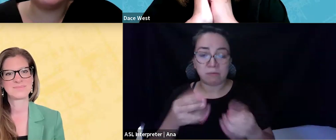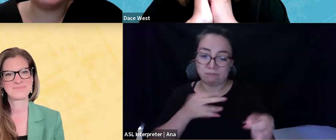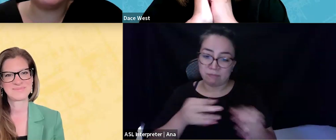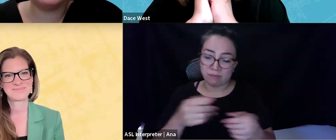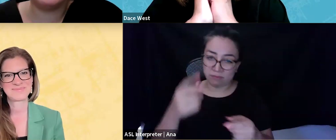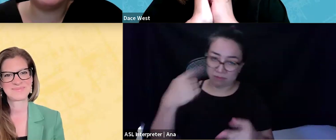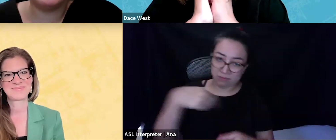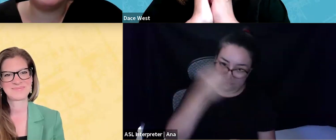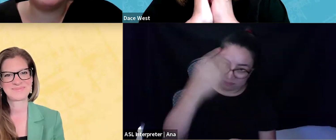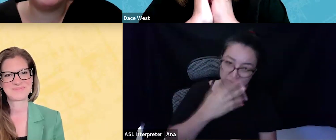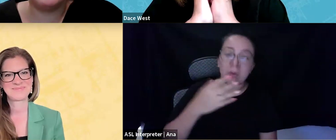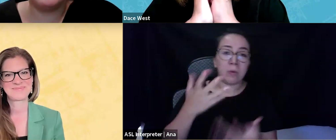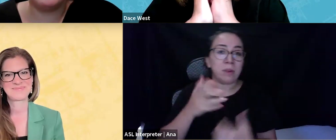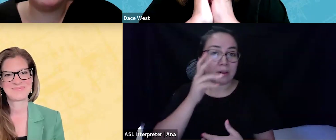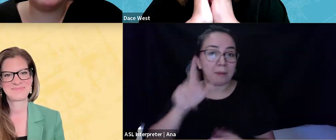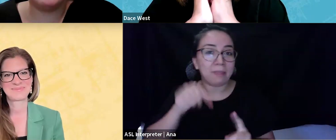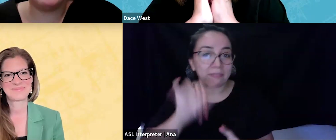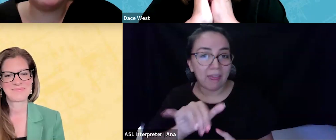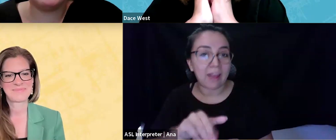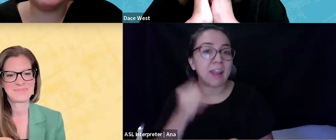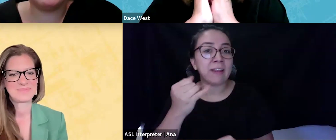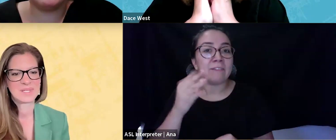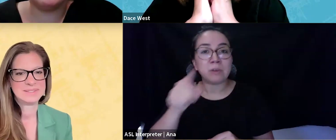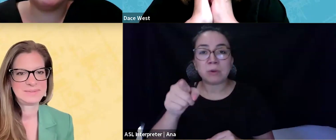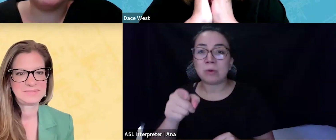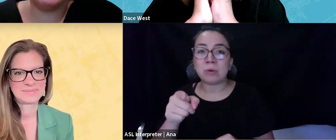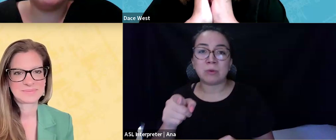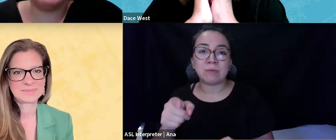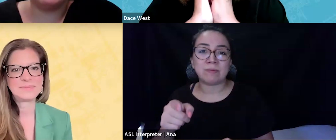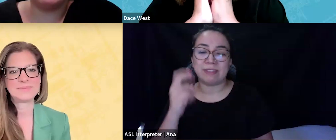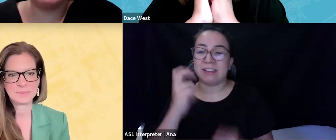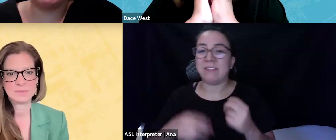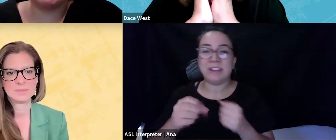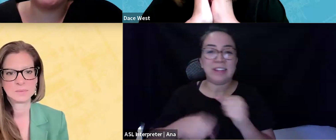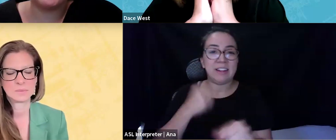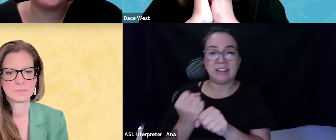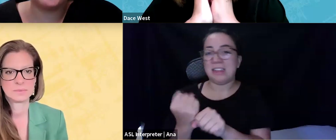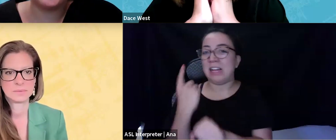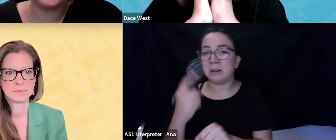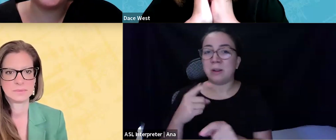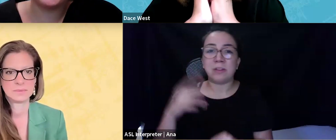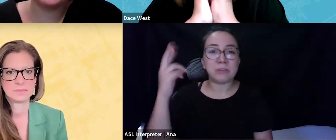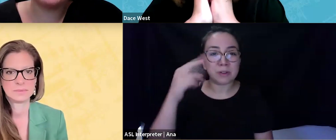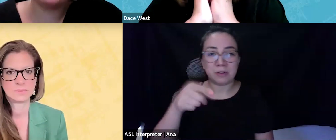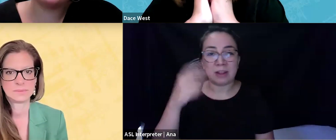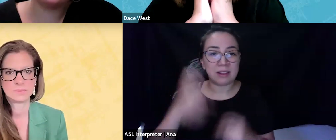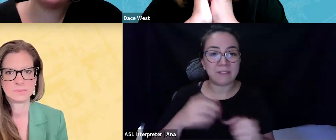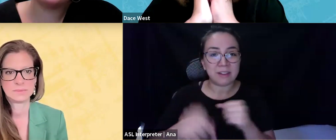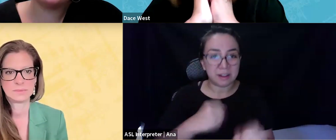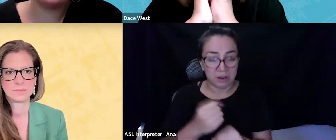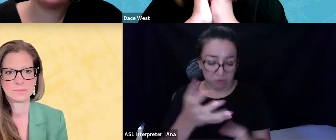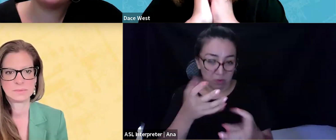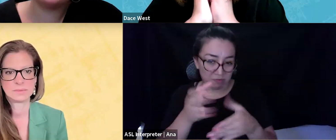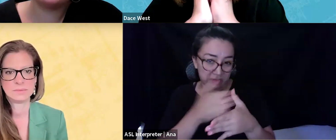we want to hear about that. If you had a tough year last year, but there's a reason that you had a tough year and you want to tell us about